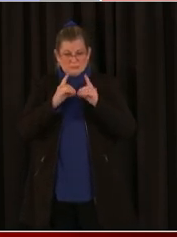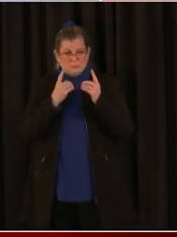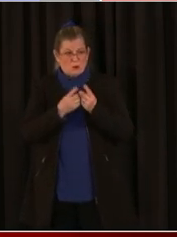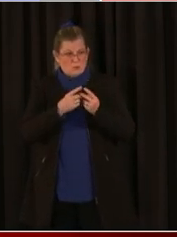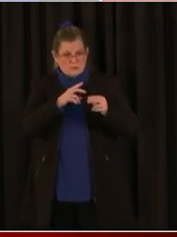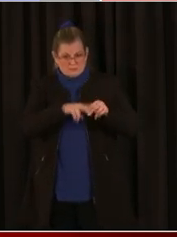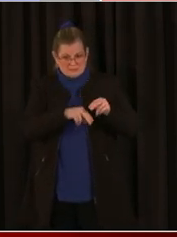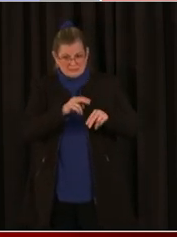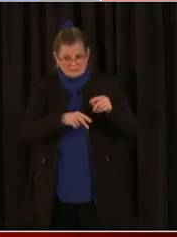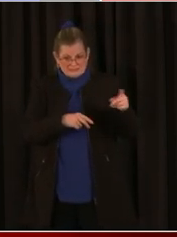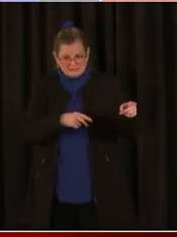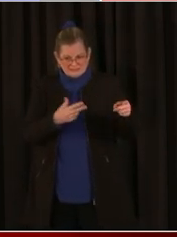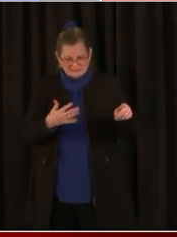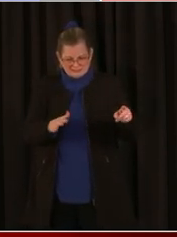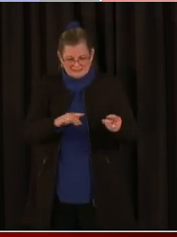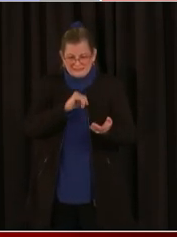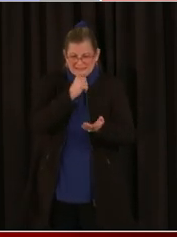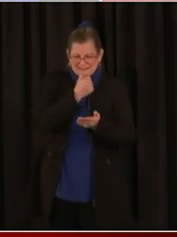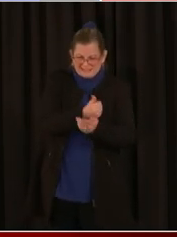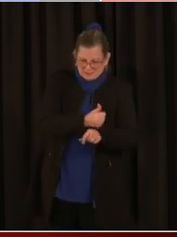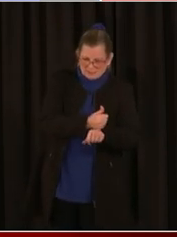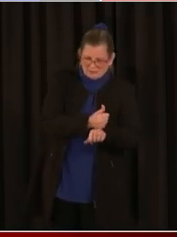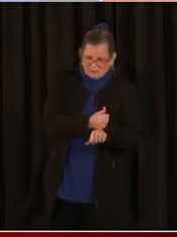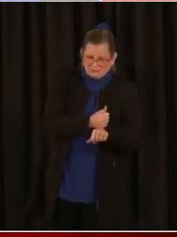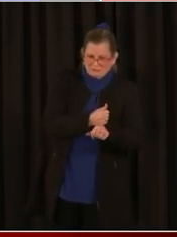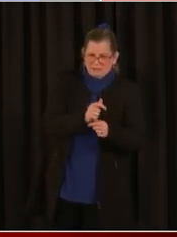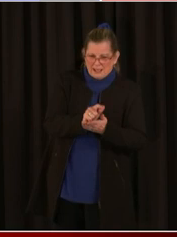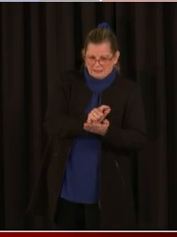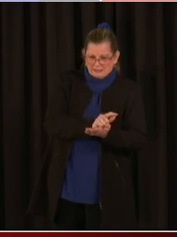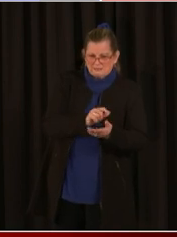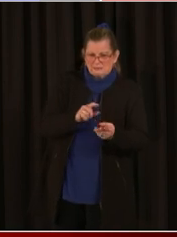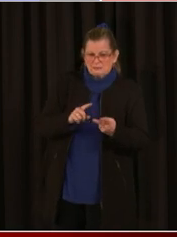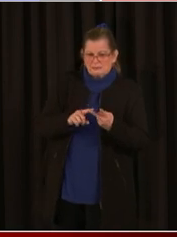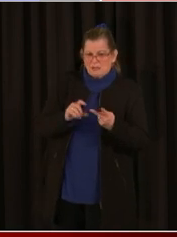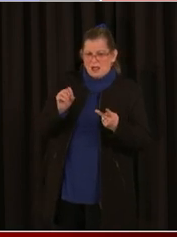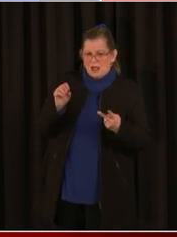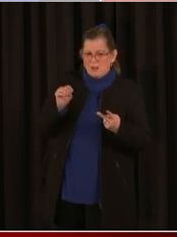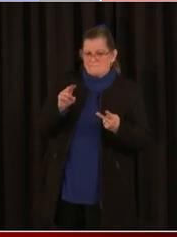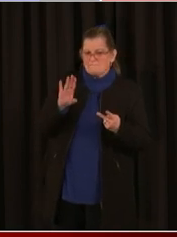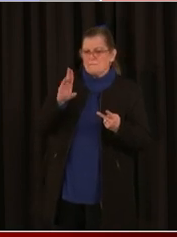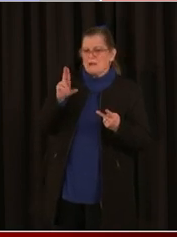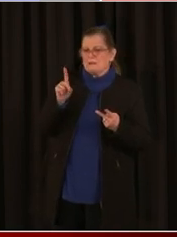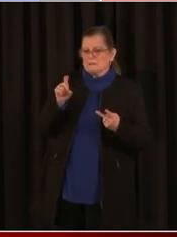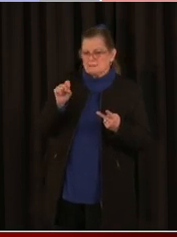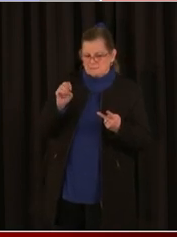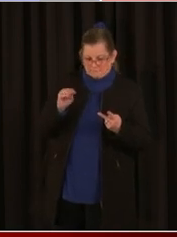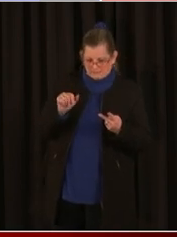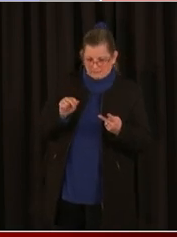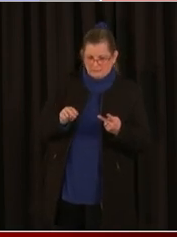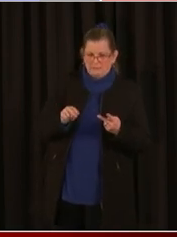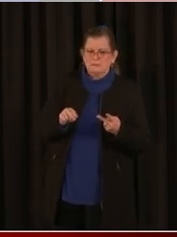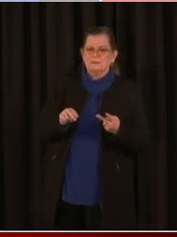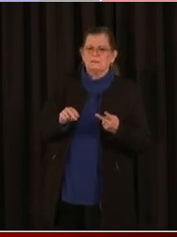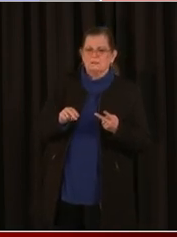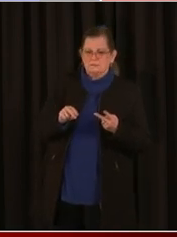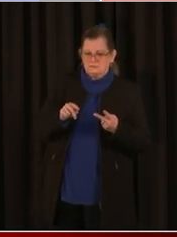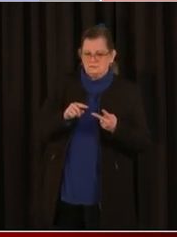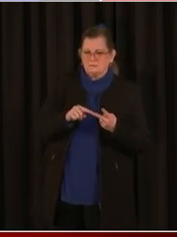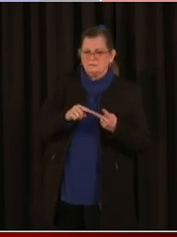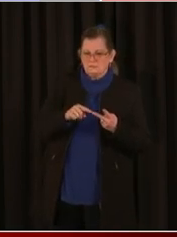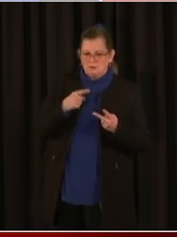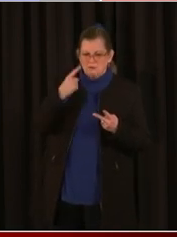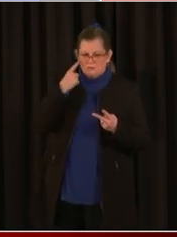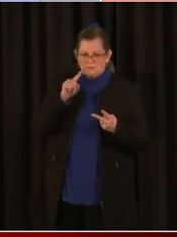of the Ombudsperson for Children Establishment Amendment Act. The first deals with DCRA, breaking that up into